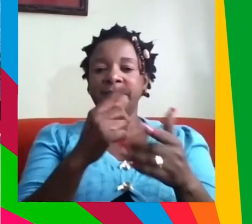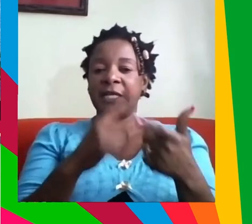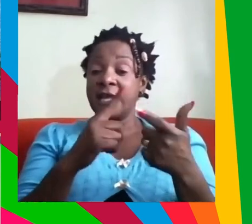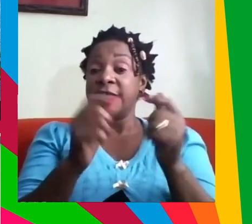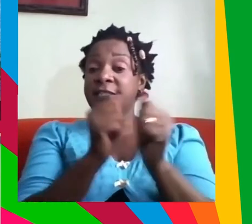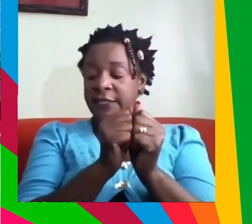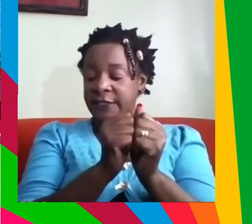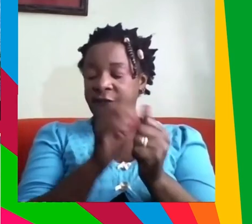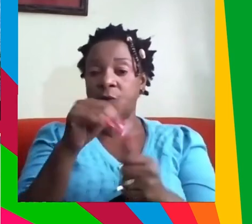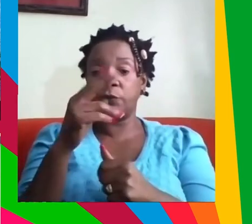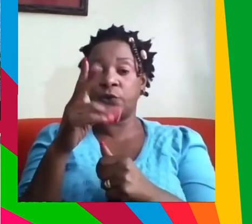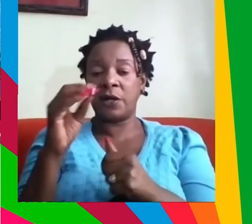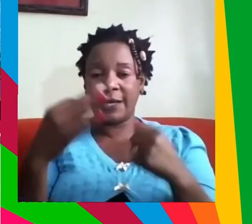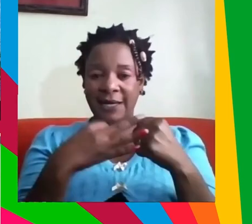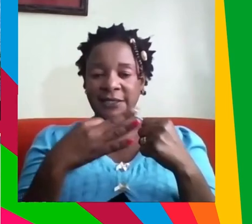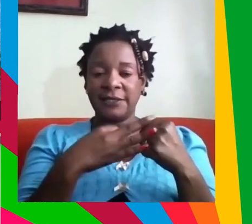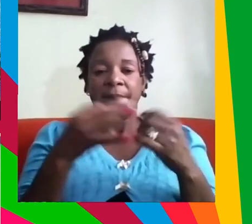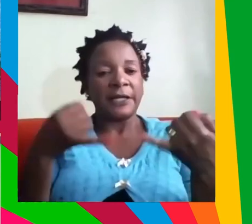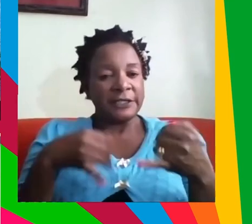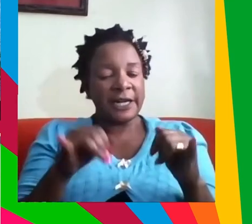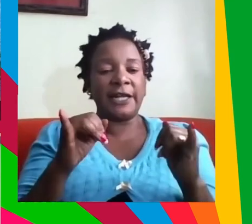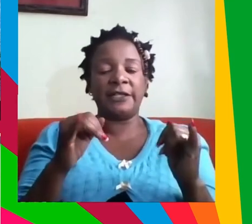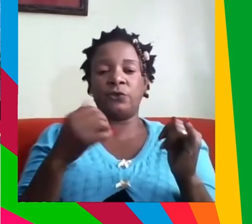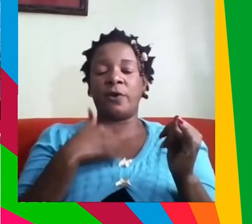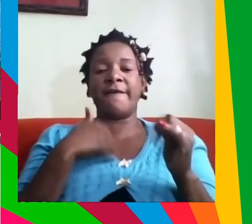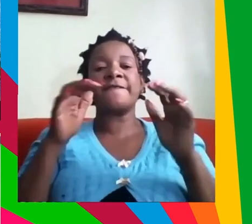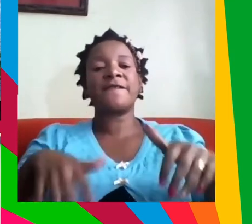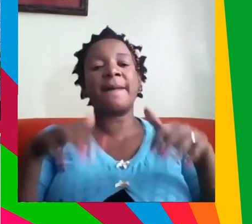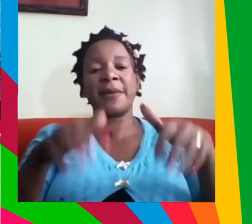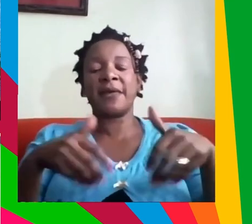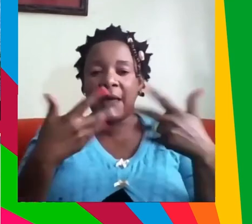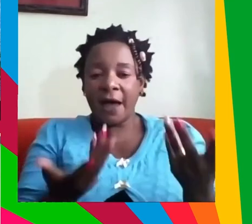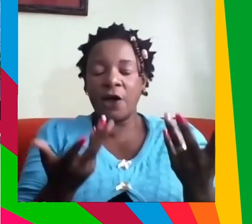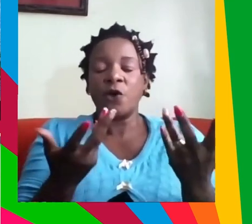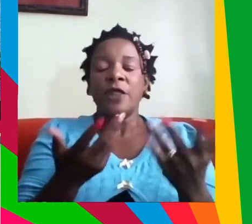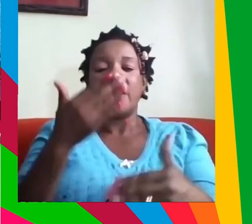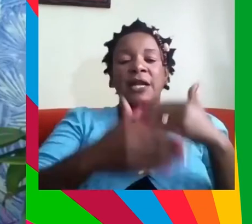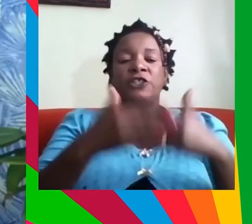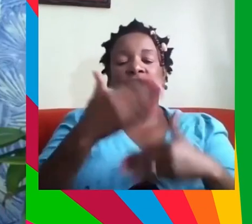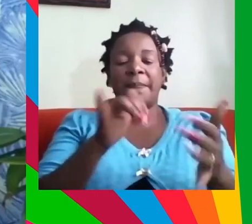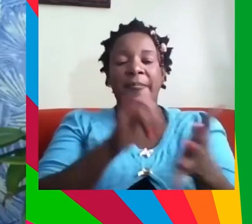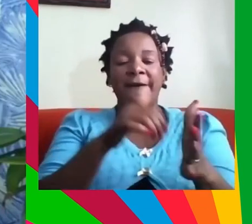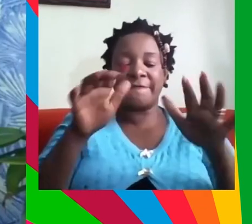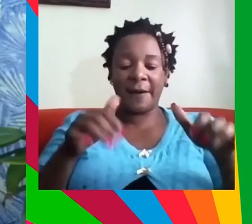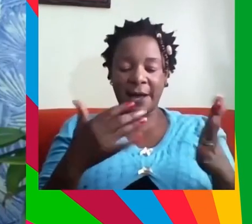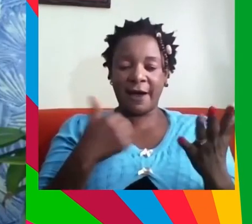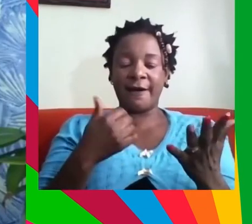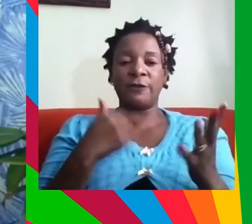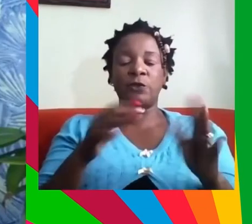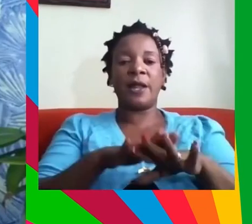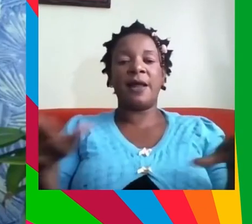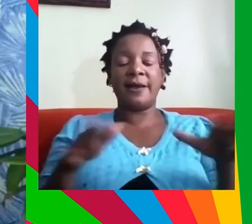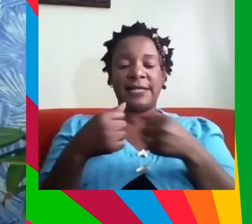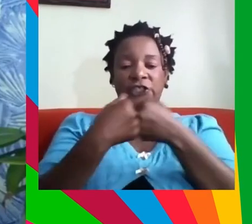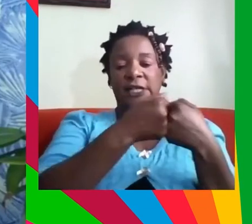actually, looking at farming and how the relationship that farmers have to the land and the challenges they're facing